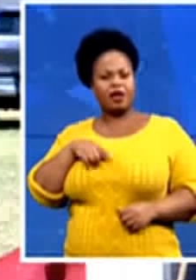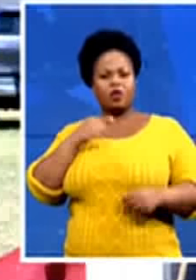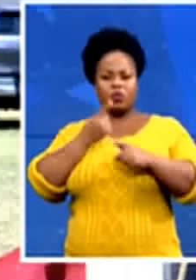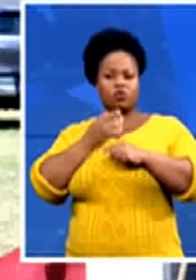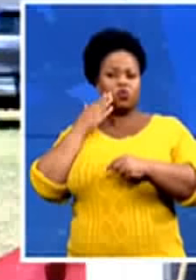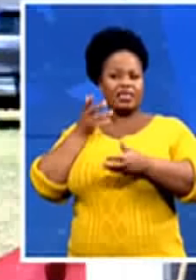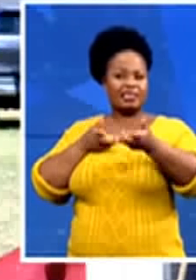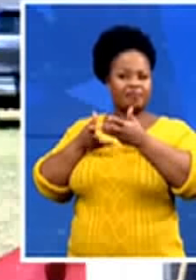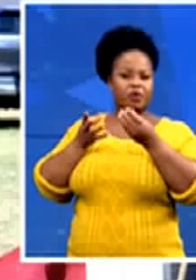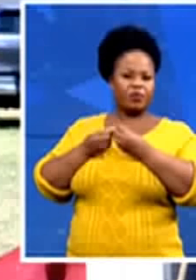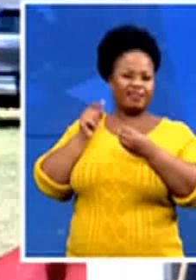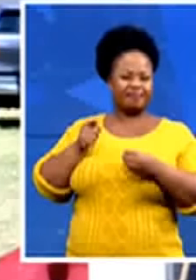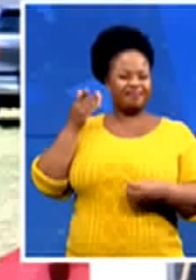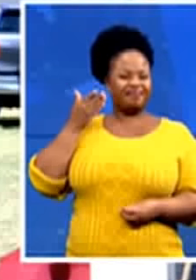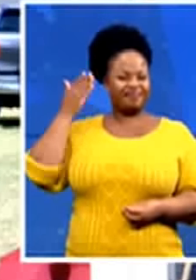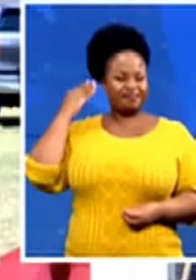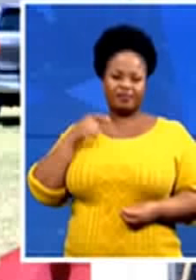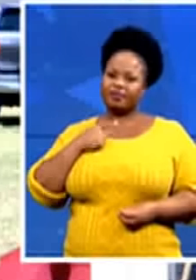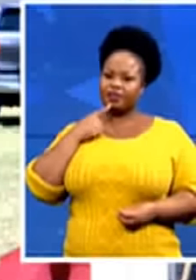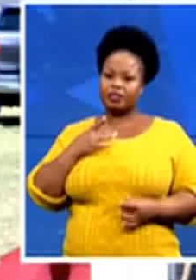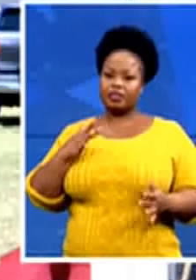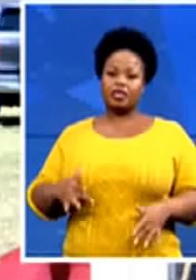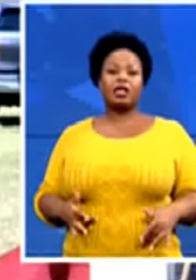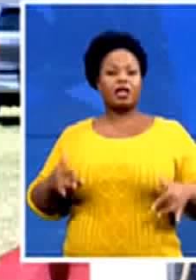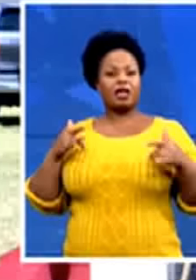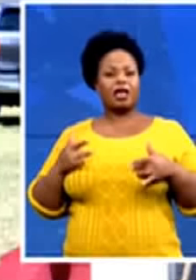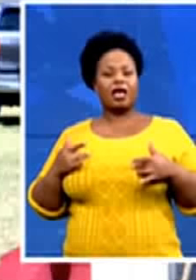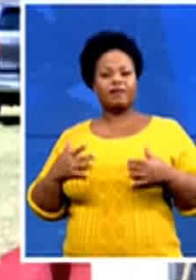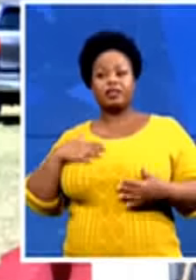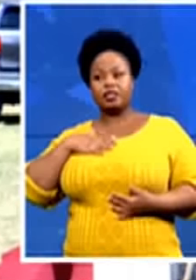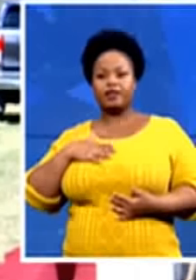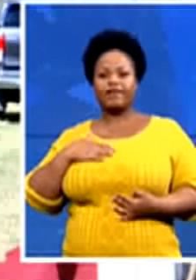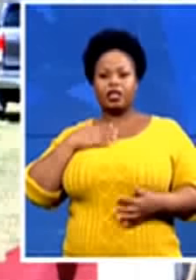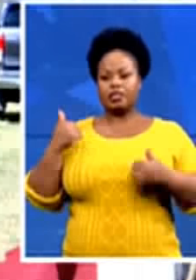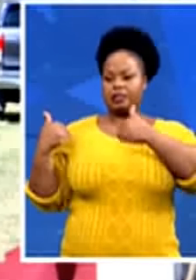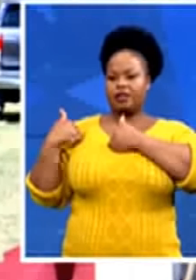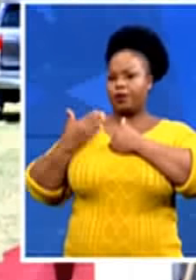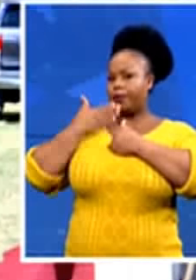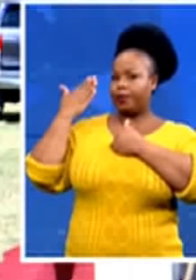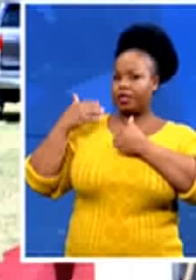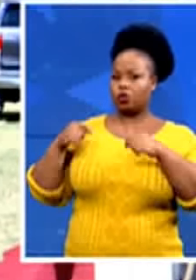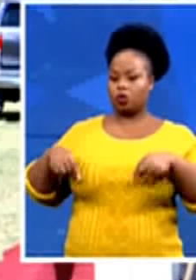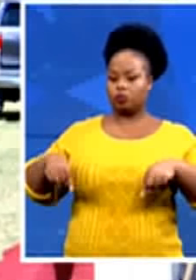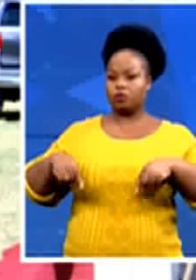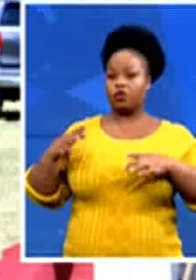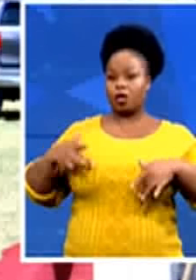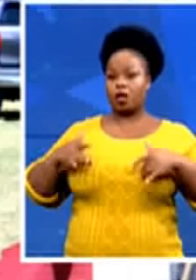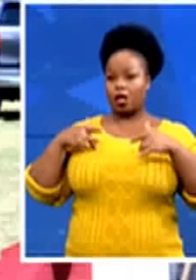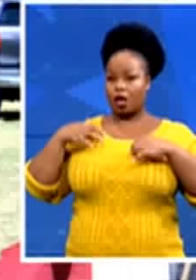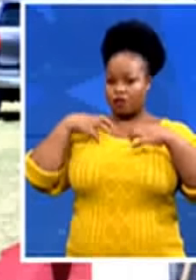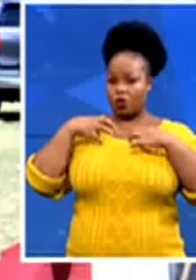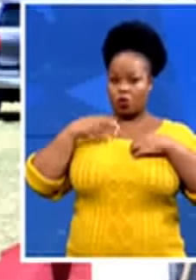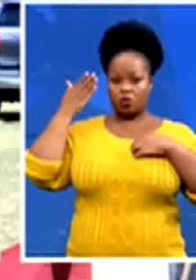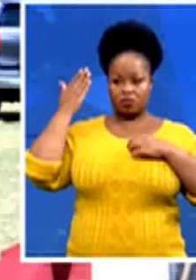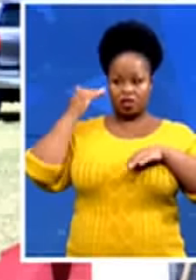when she said that her life had been threatened, and in fact she feared for her own life during that time. And yet she continued,